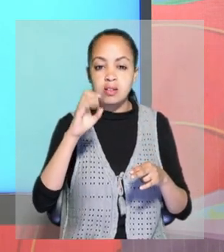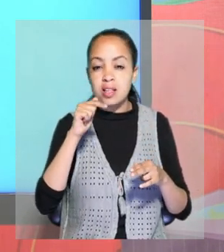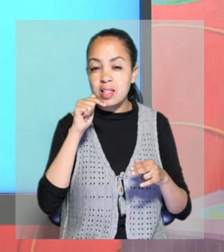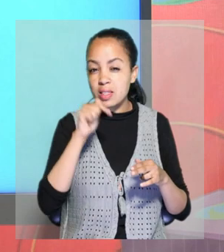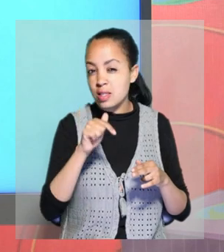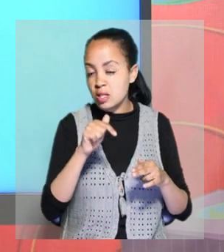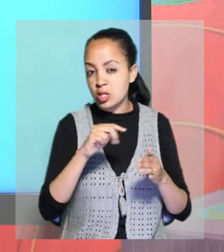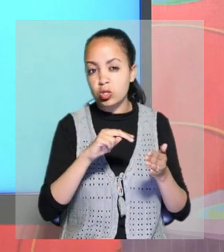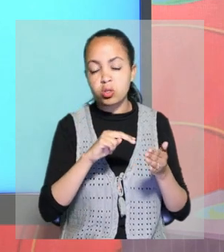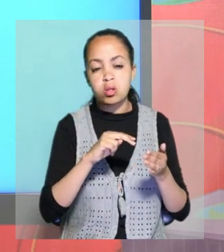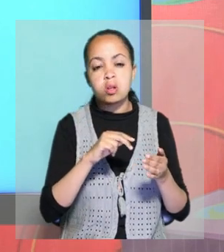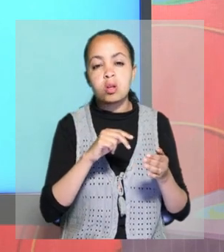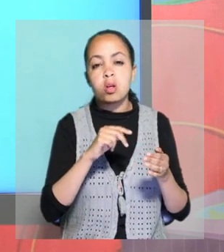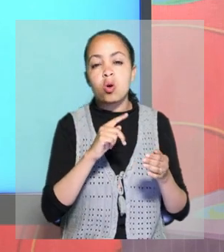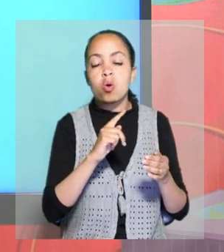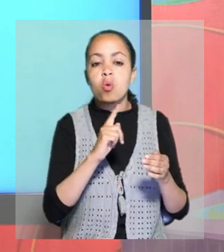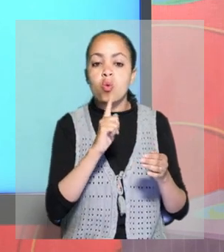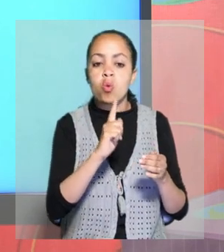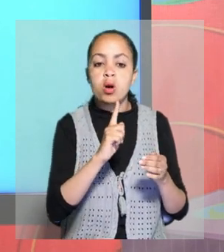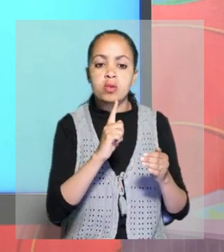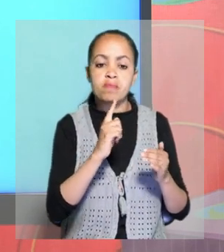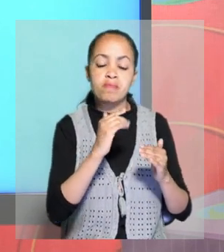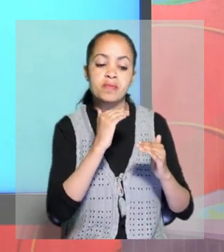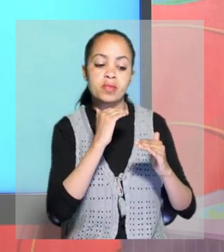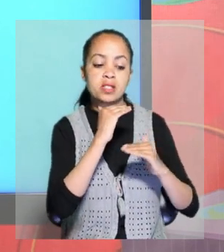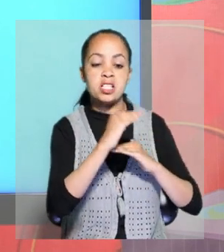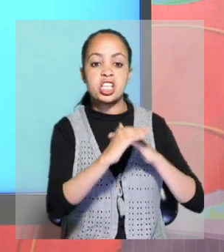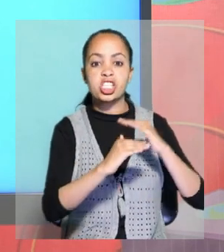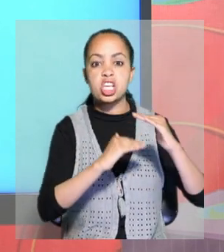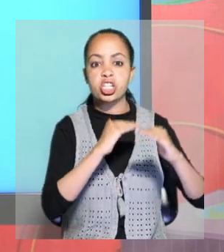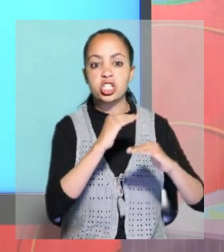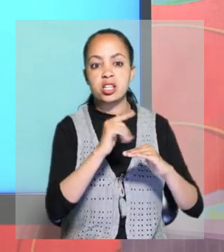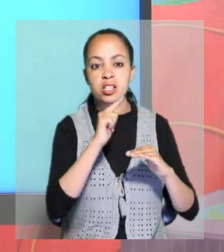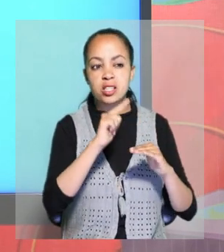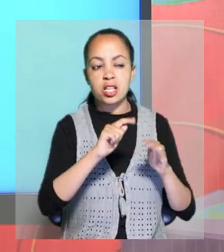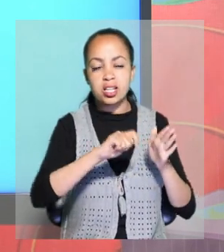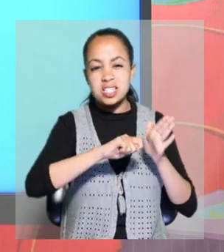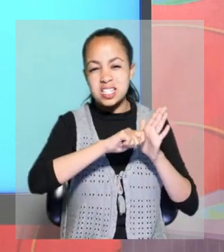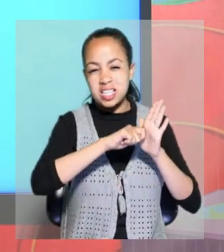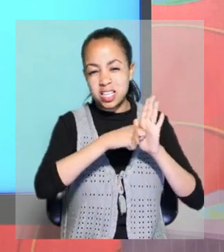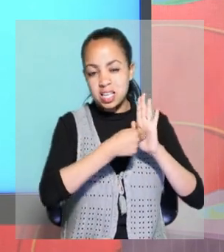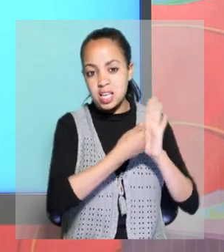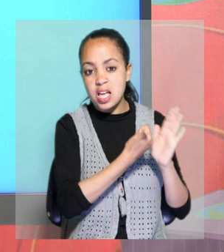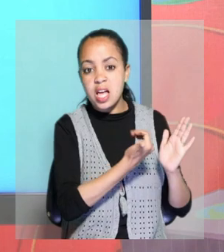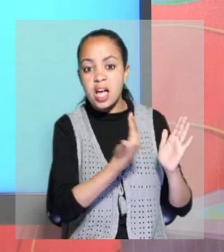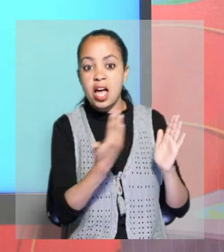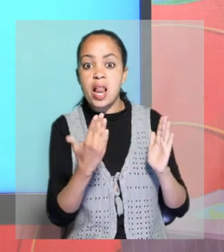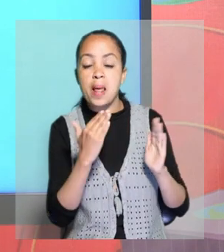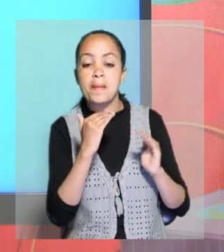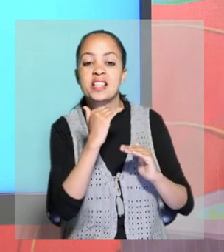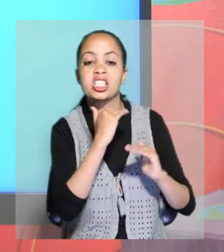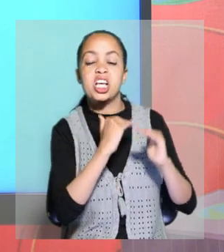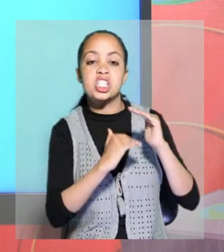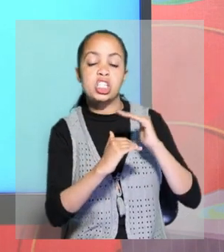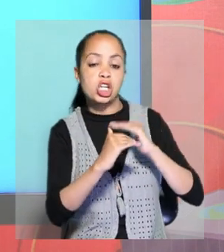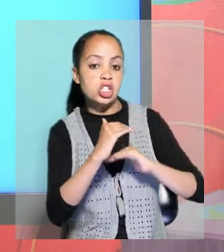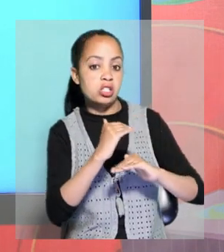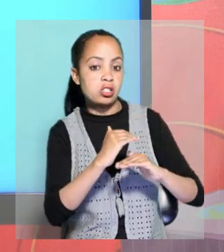Under this one, there is an essence of succession. There is core key elements by which succession can be carried